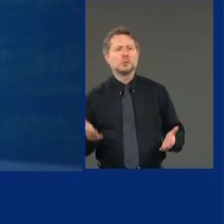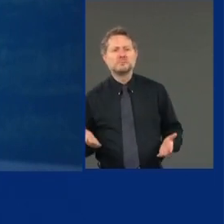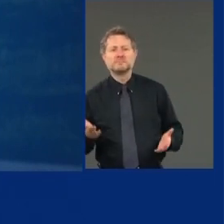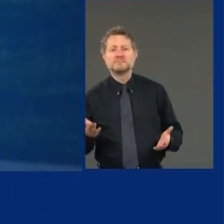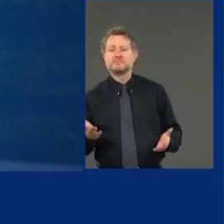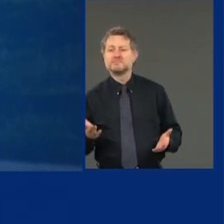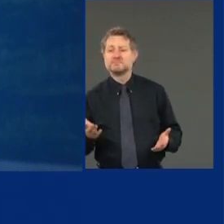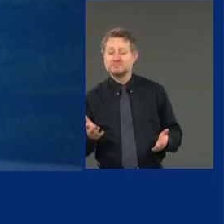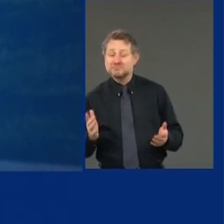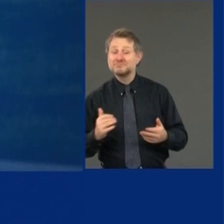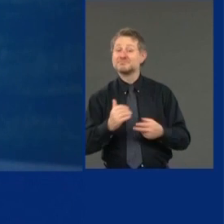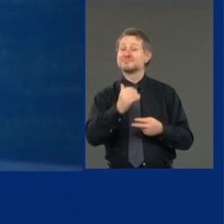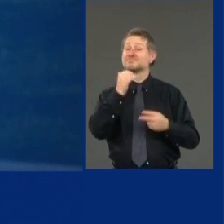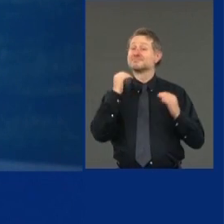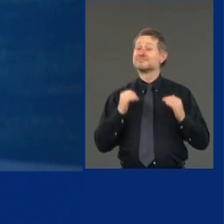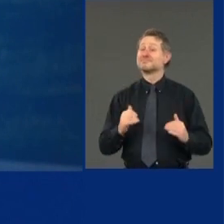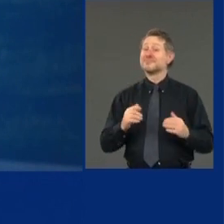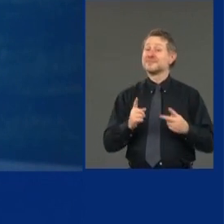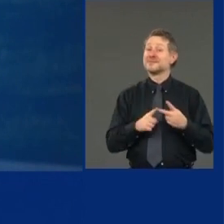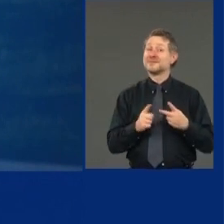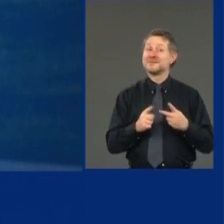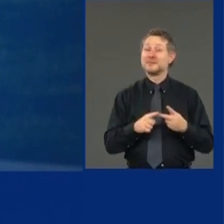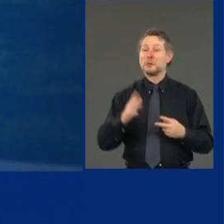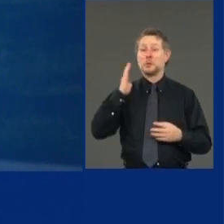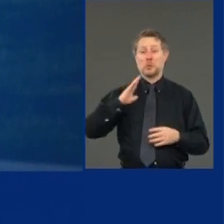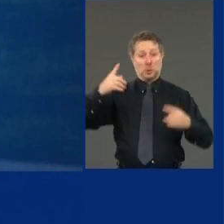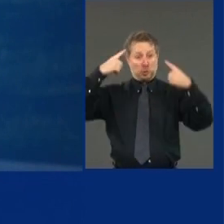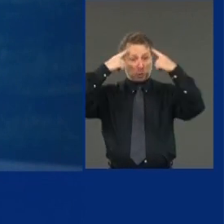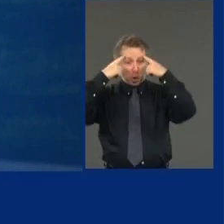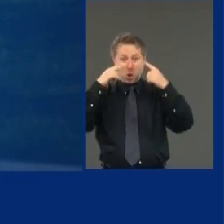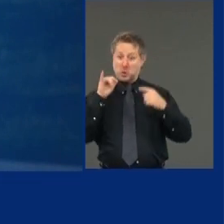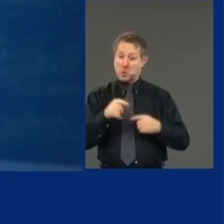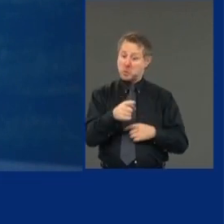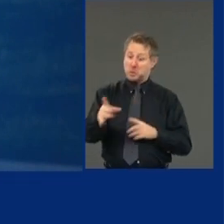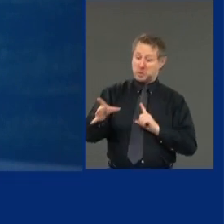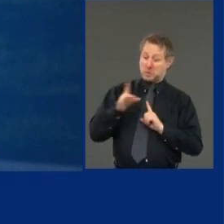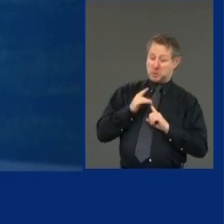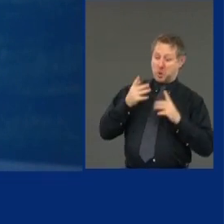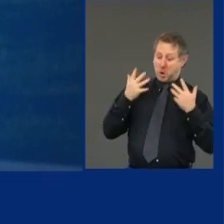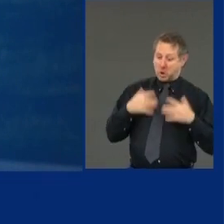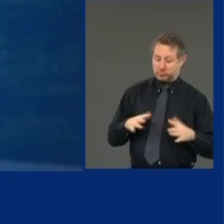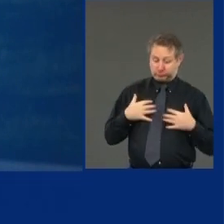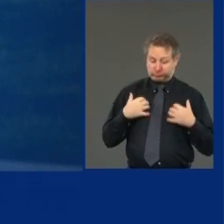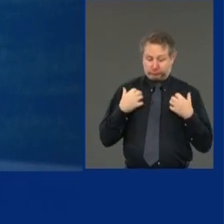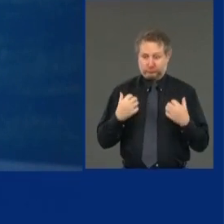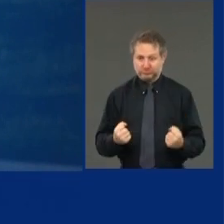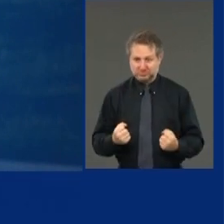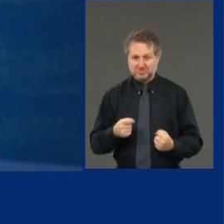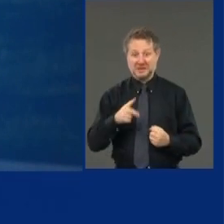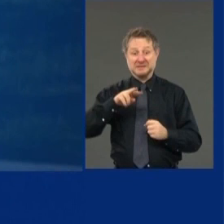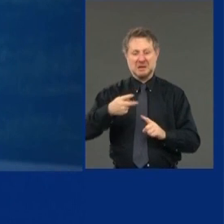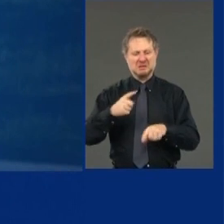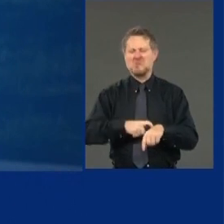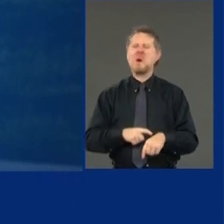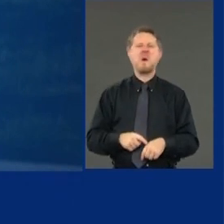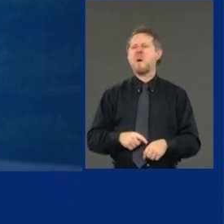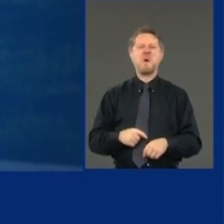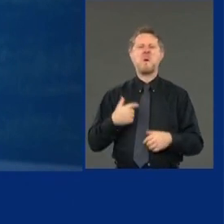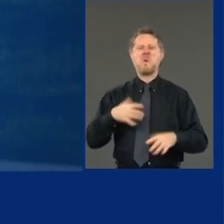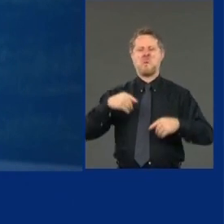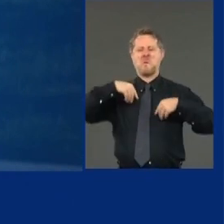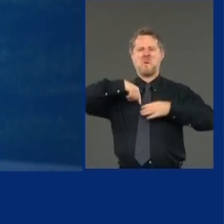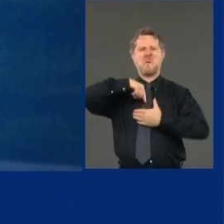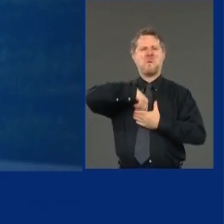Fact was, if you have the virus and you have the antibodies, then you're immune. So we can put together a workforce that can go back to